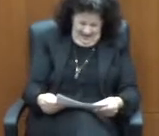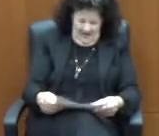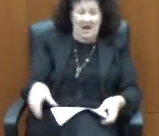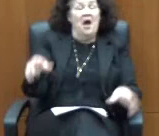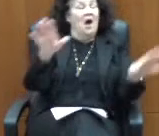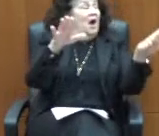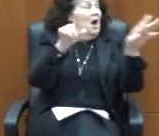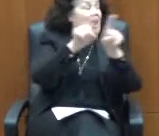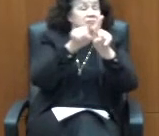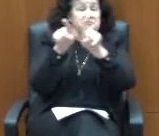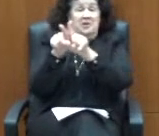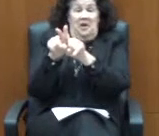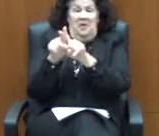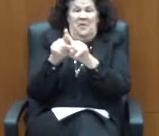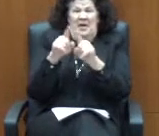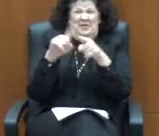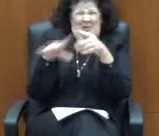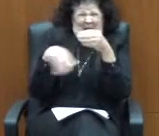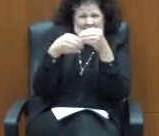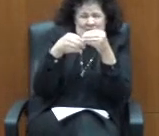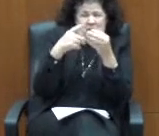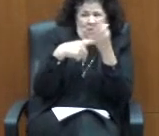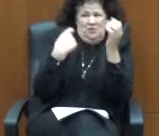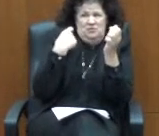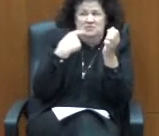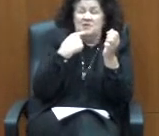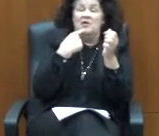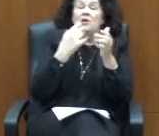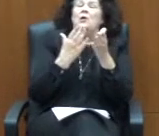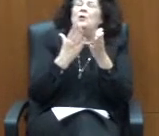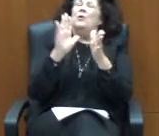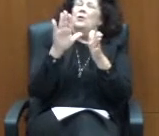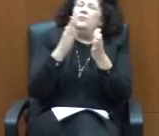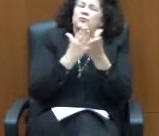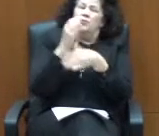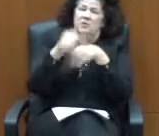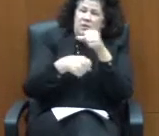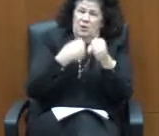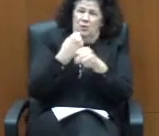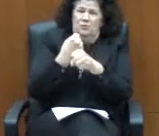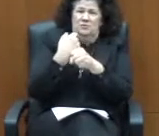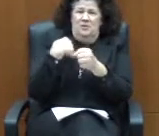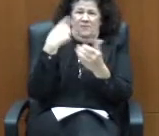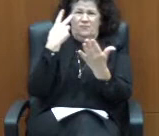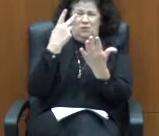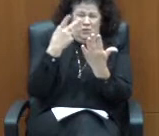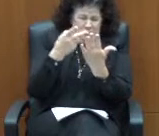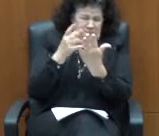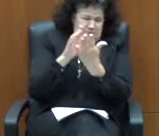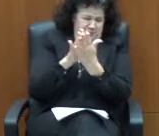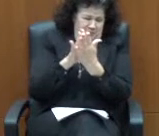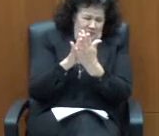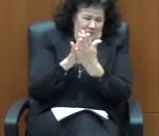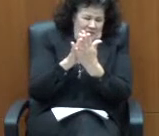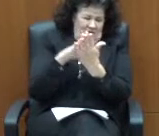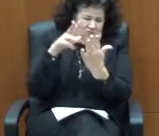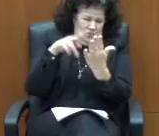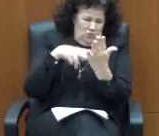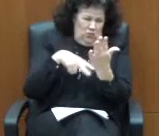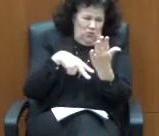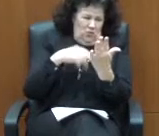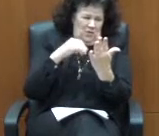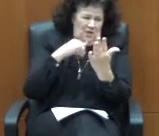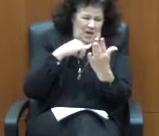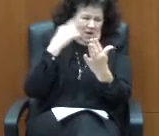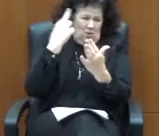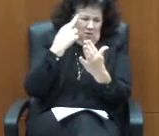Piggyback with what you said. In over the years, I've looked at school calendars. And I realized that I'm 100